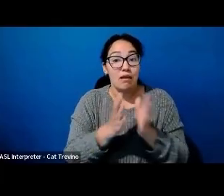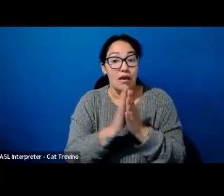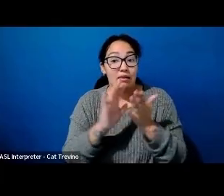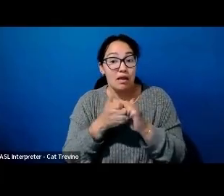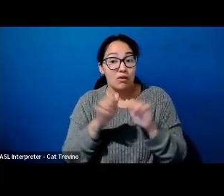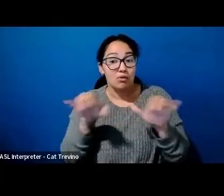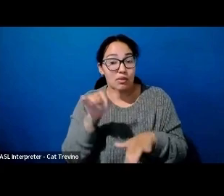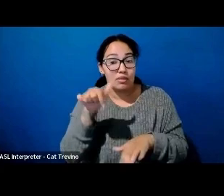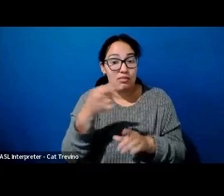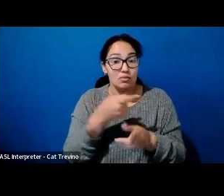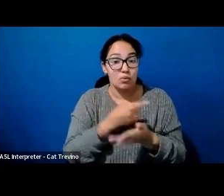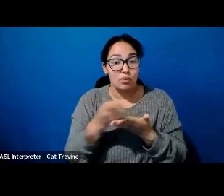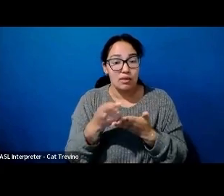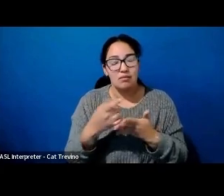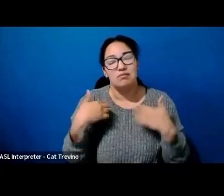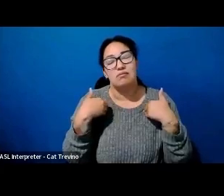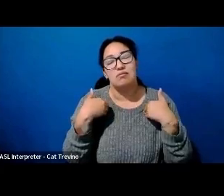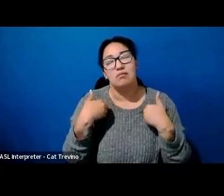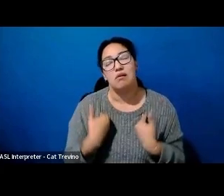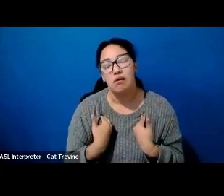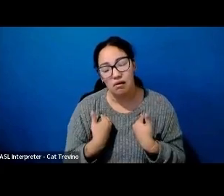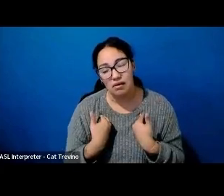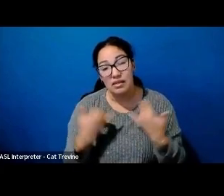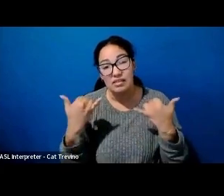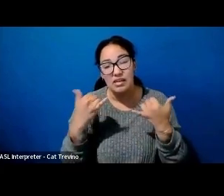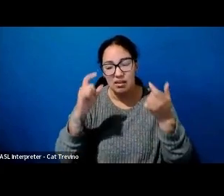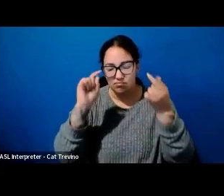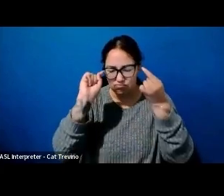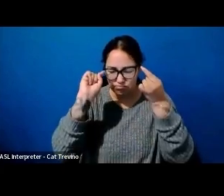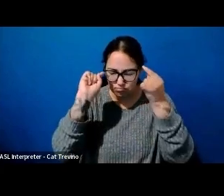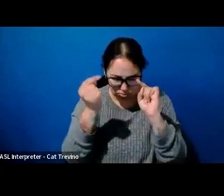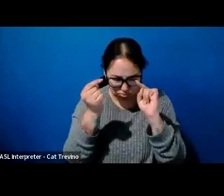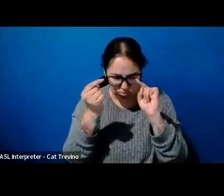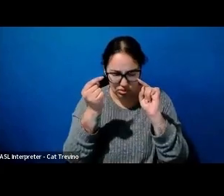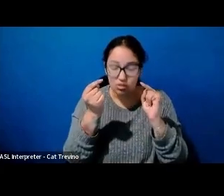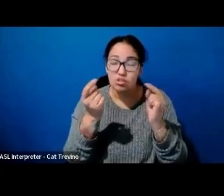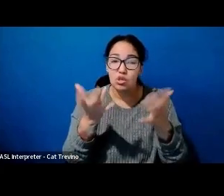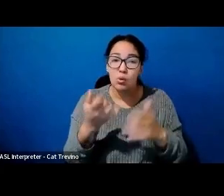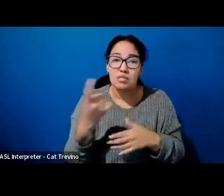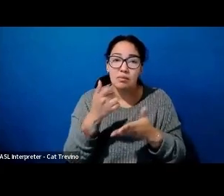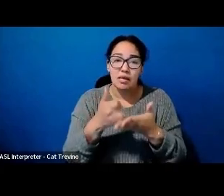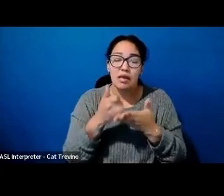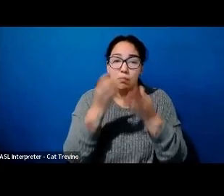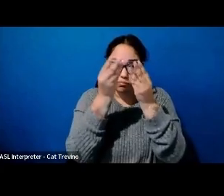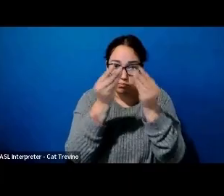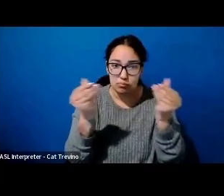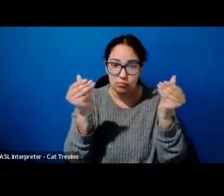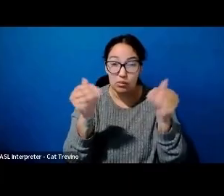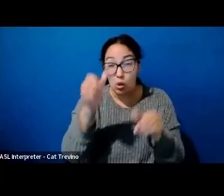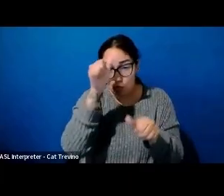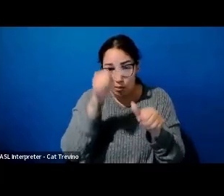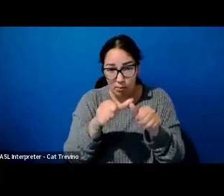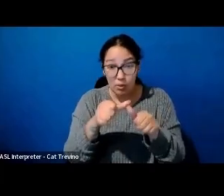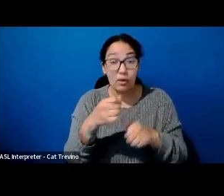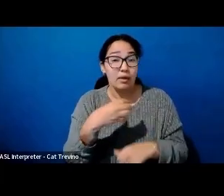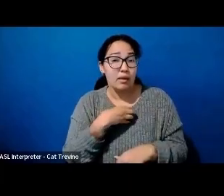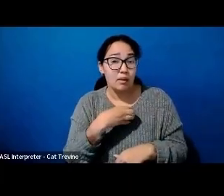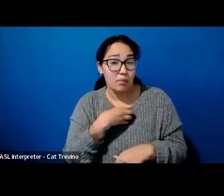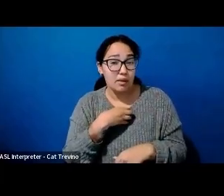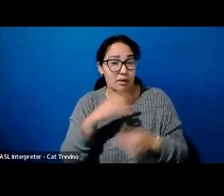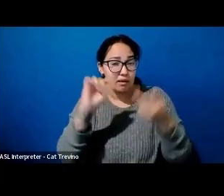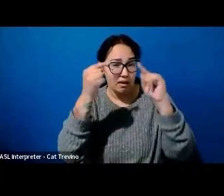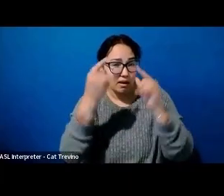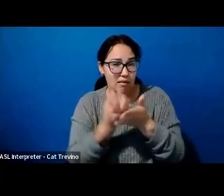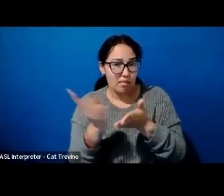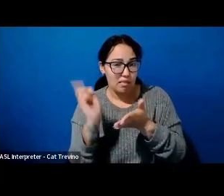says she's so tired, and today she has a bad headache and she wants something for her headache. You remember that she complained about a headache last